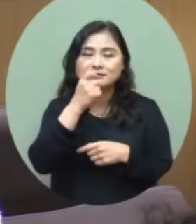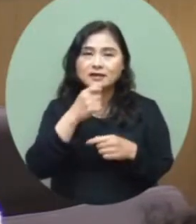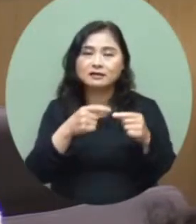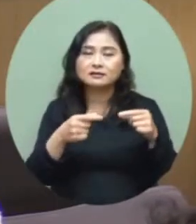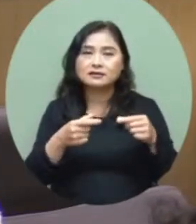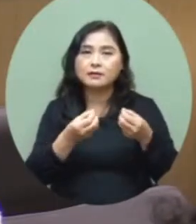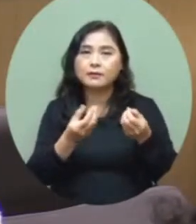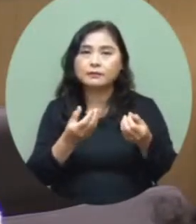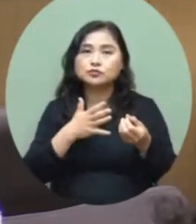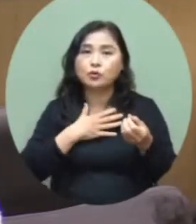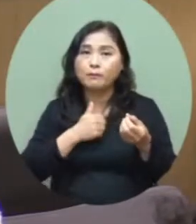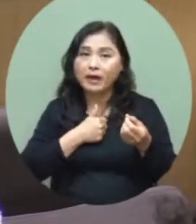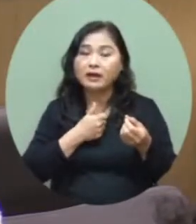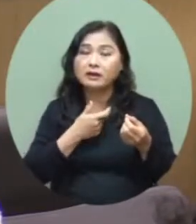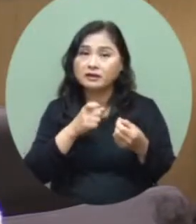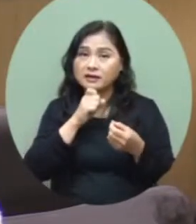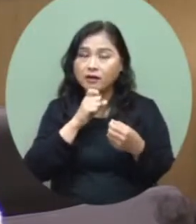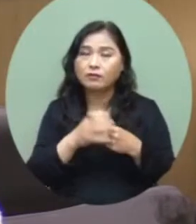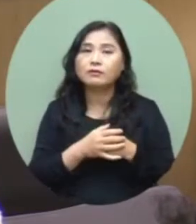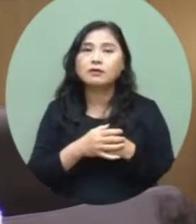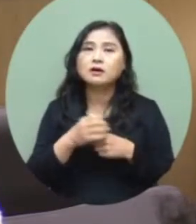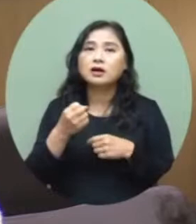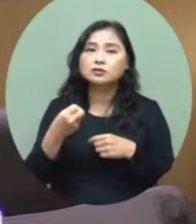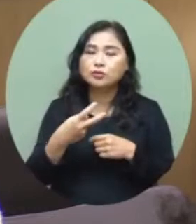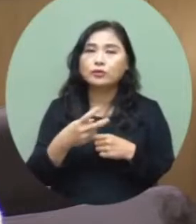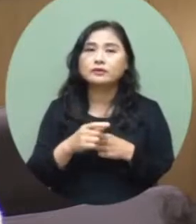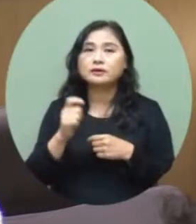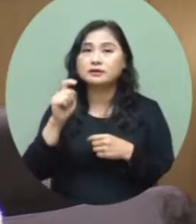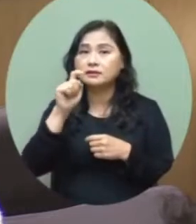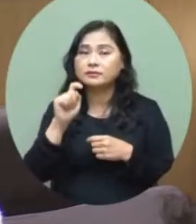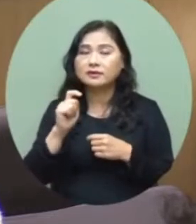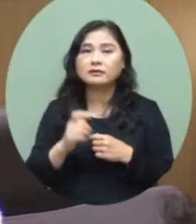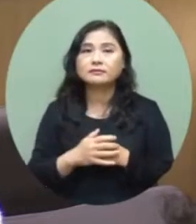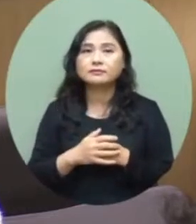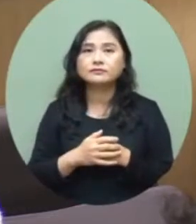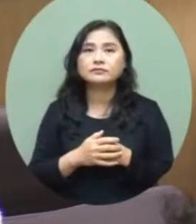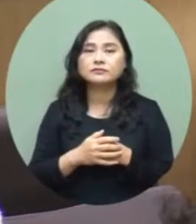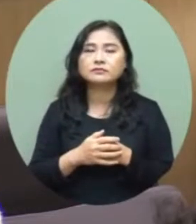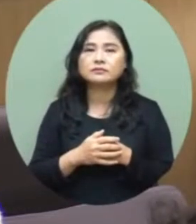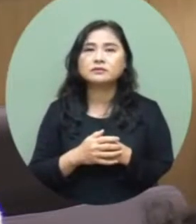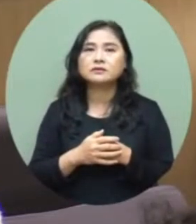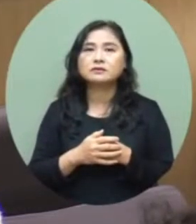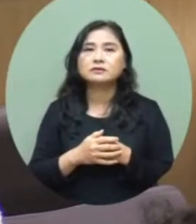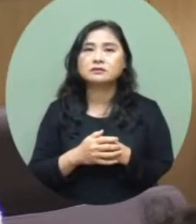why giving them specifically?